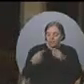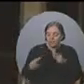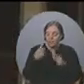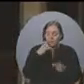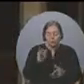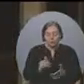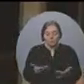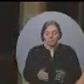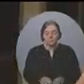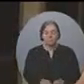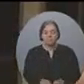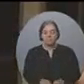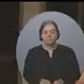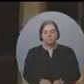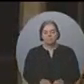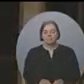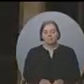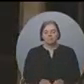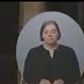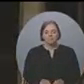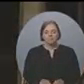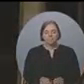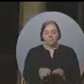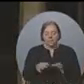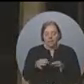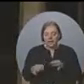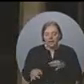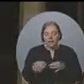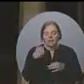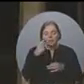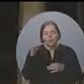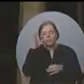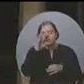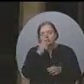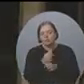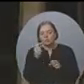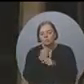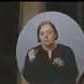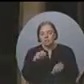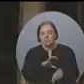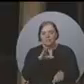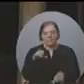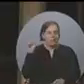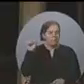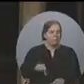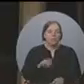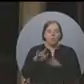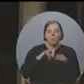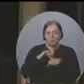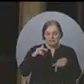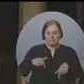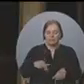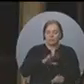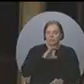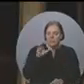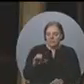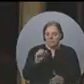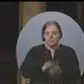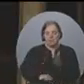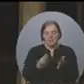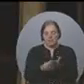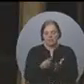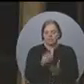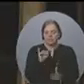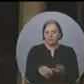Canada's search and rescue response time is one of the worst in the world. This government's lack of funding is to blame. Response times between the hours